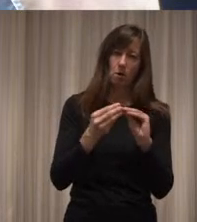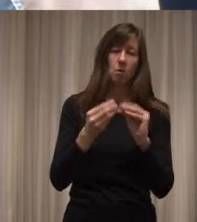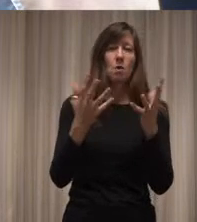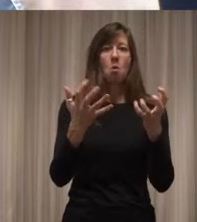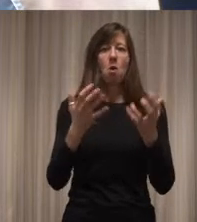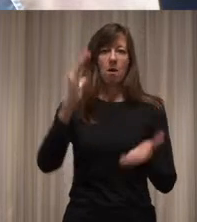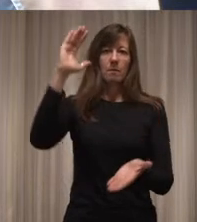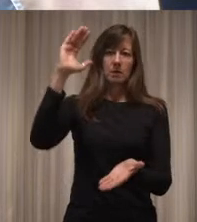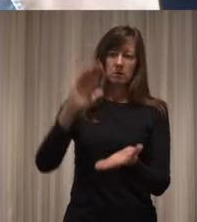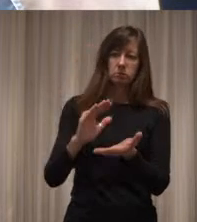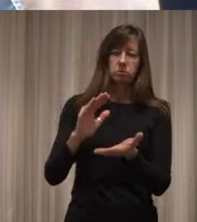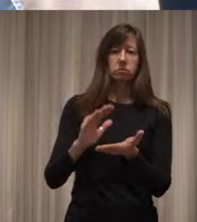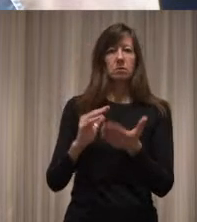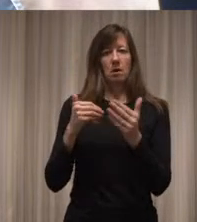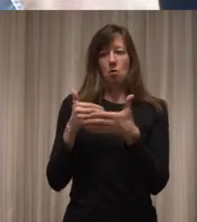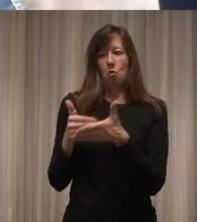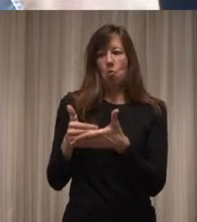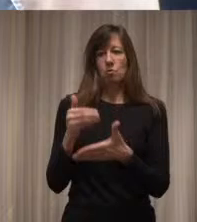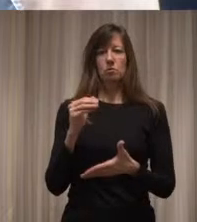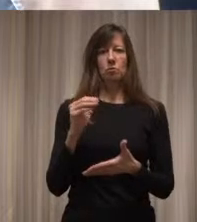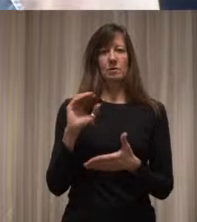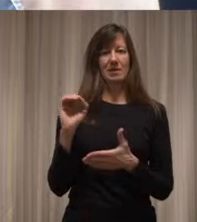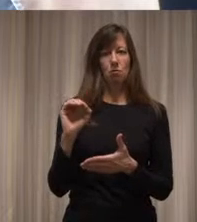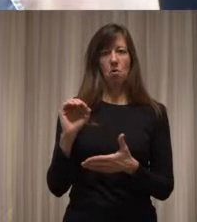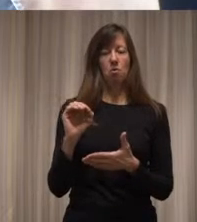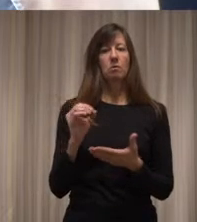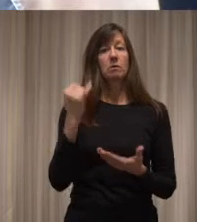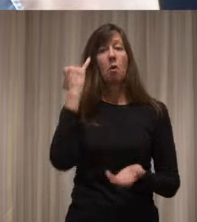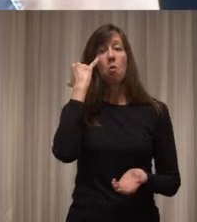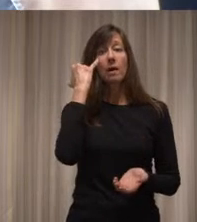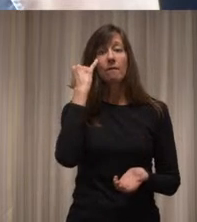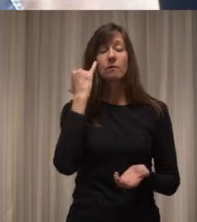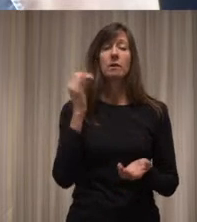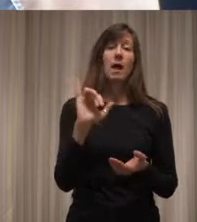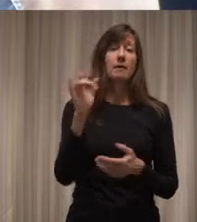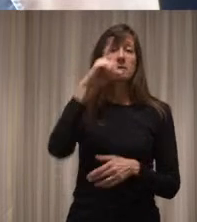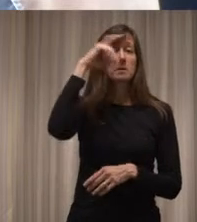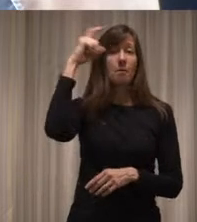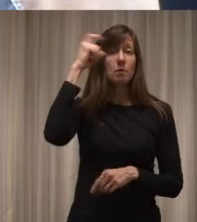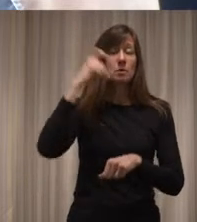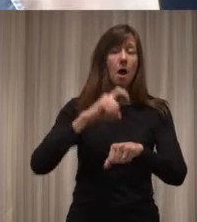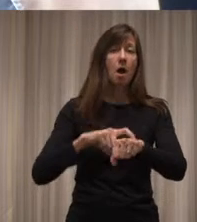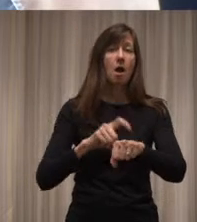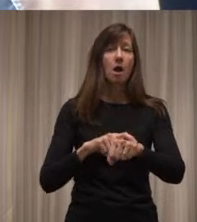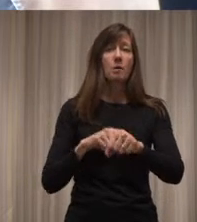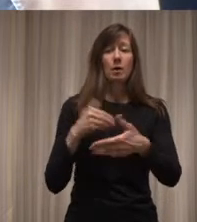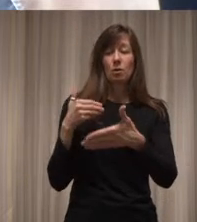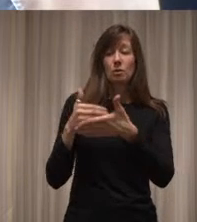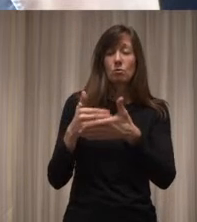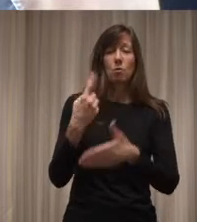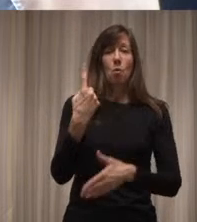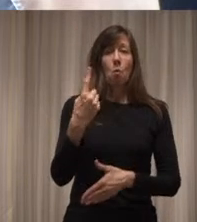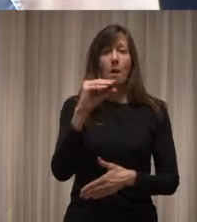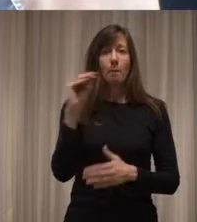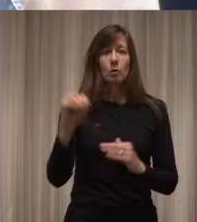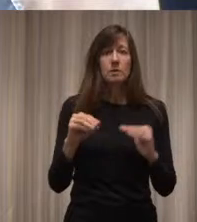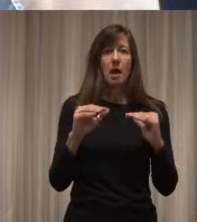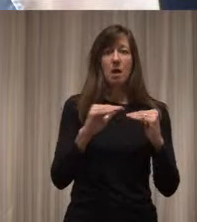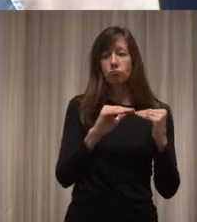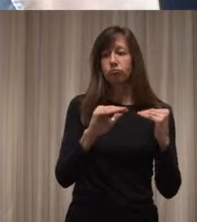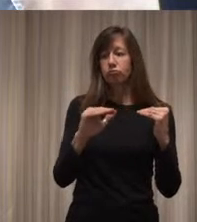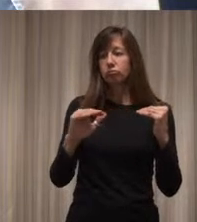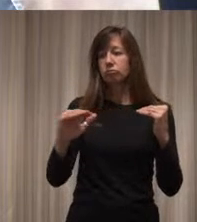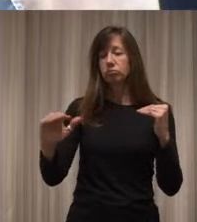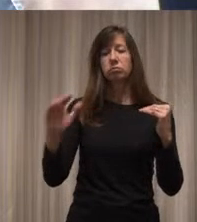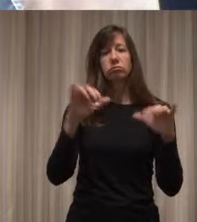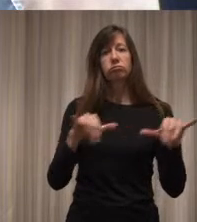able to hold at between 1 and 2% like we did in the summer is a manageable level. We are obviously not at that yet, and very